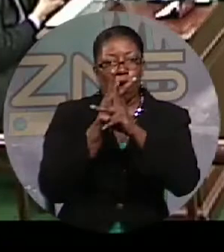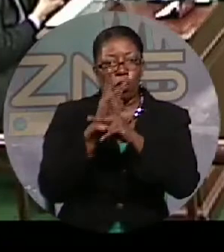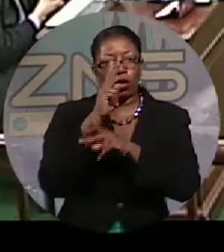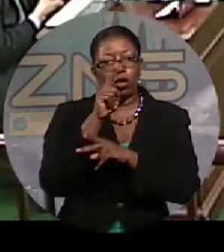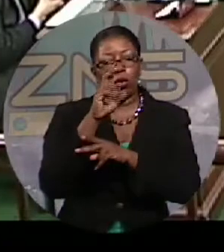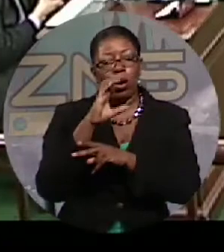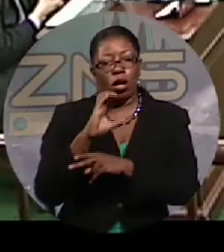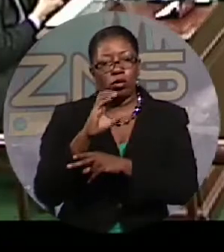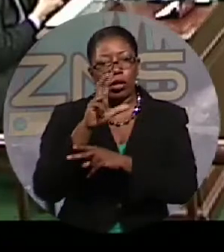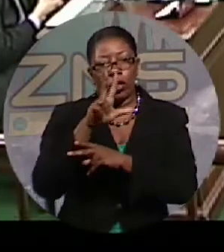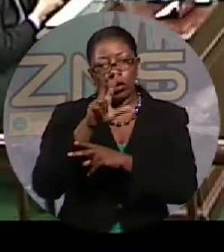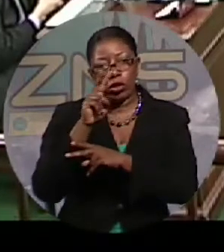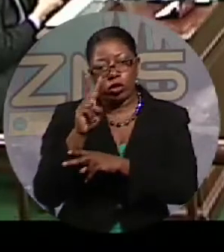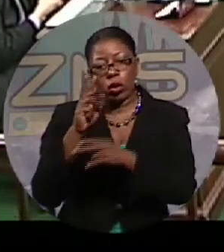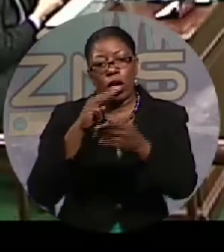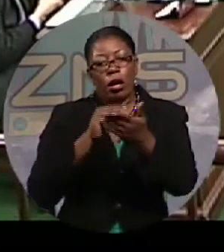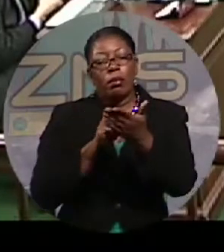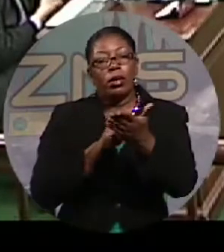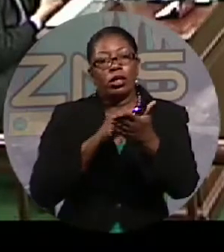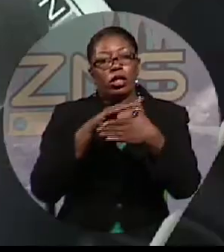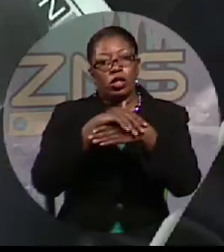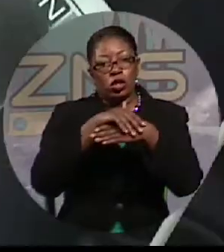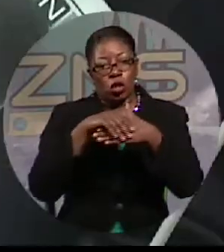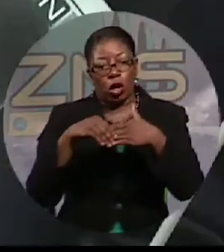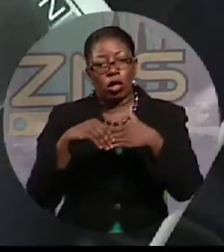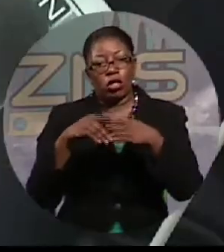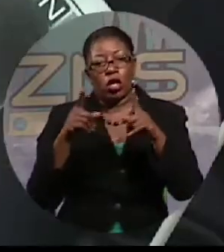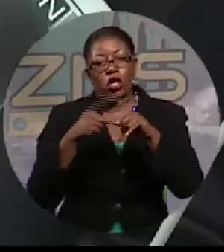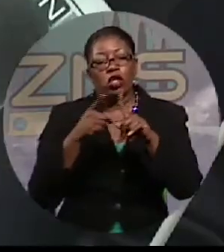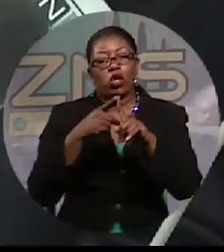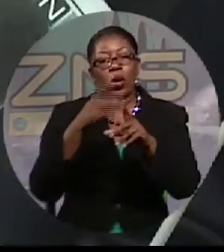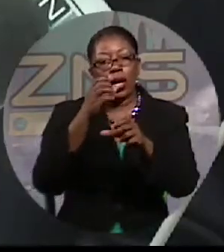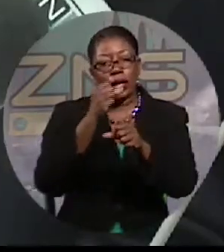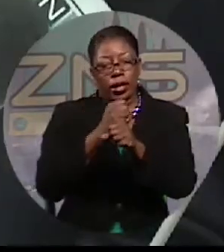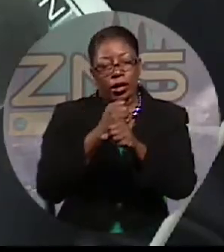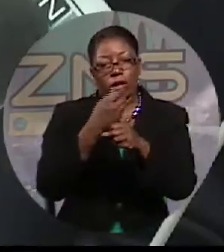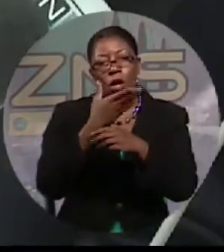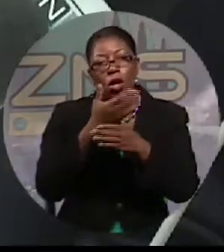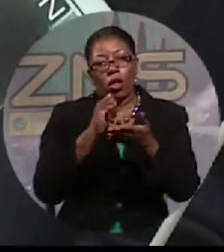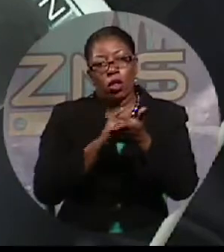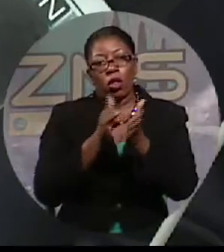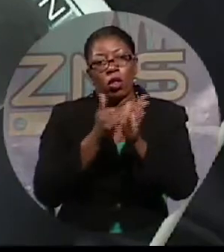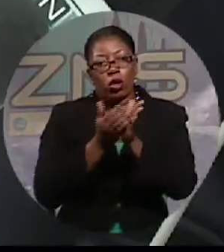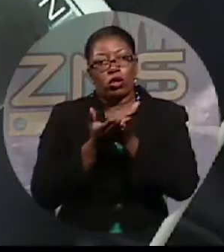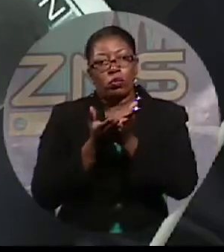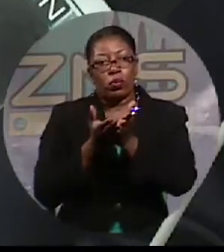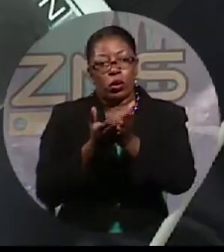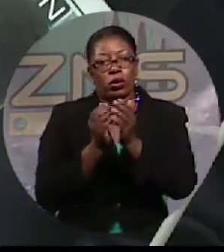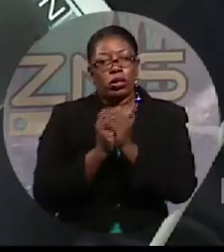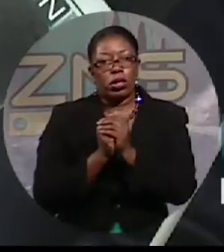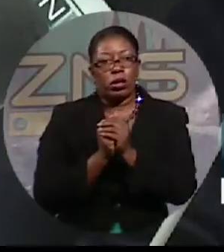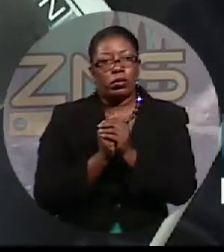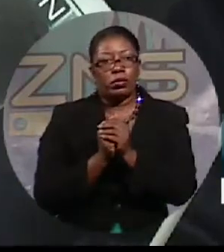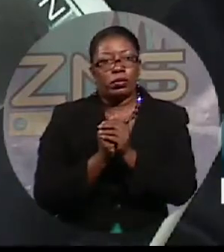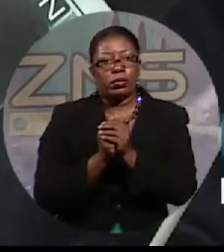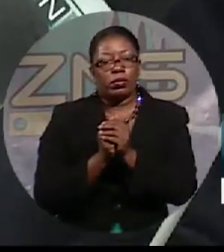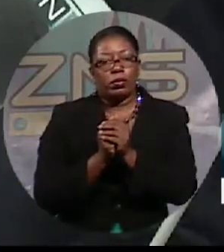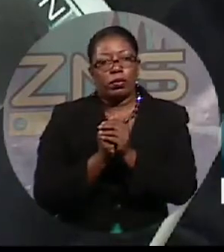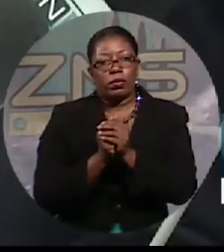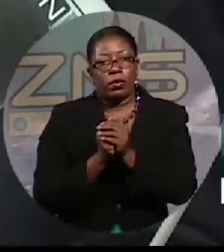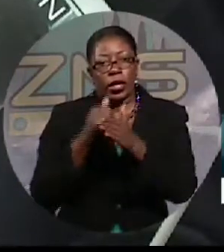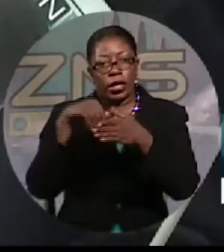million to purchase the new Defense Force vessels. The contract with Damen Shipyards also calls for the upgrade in the